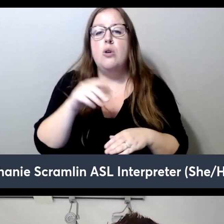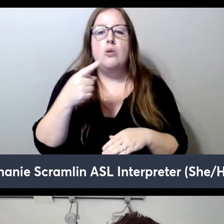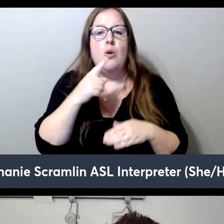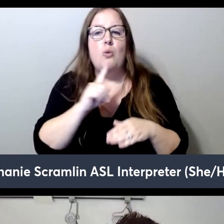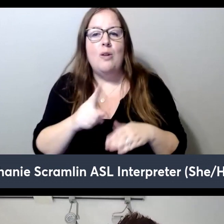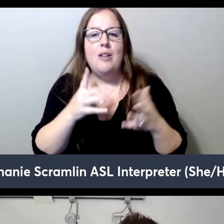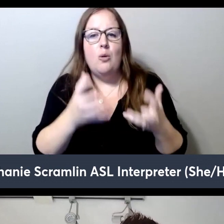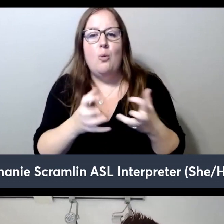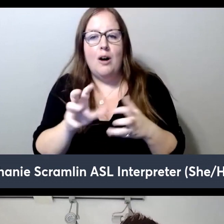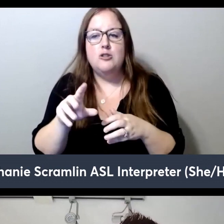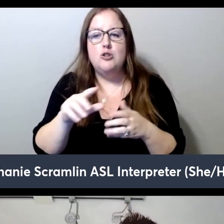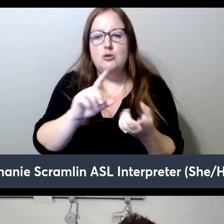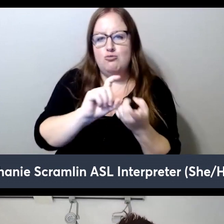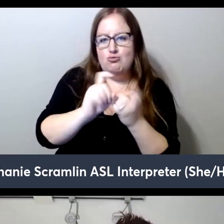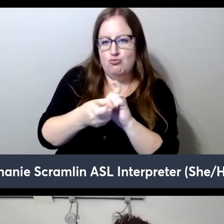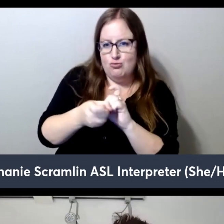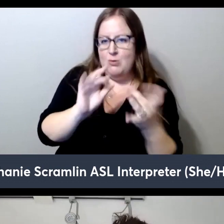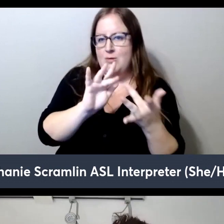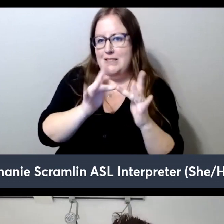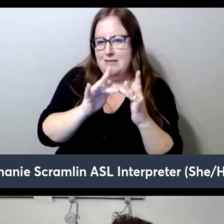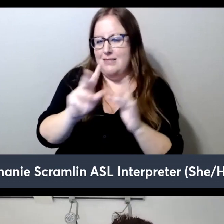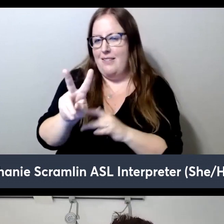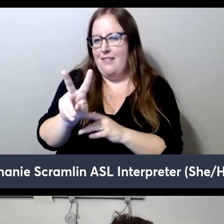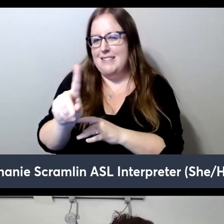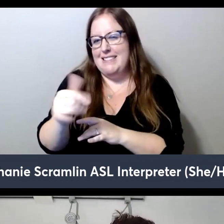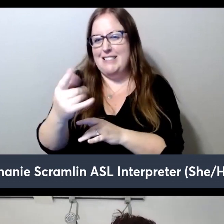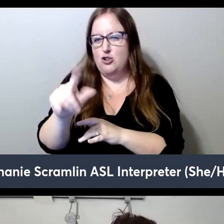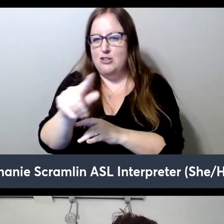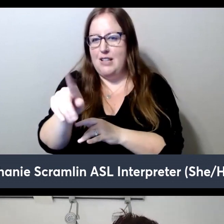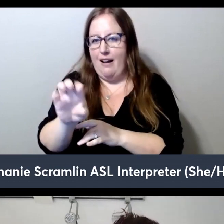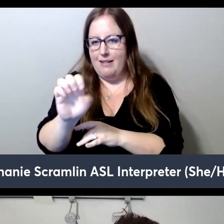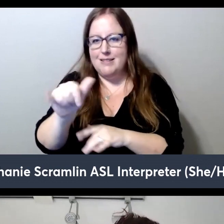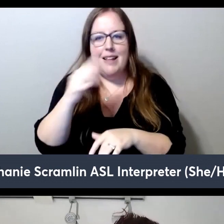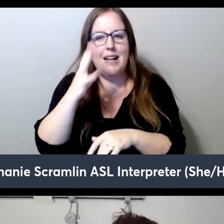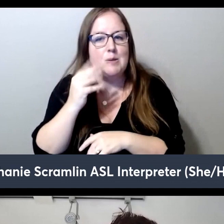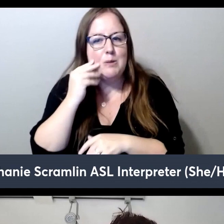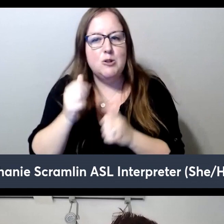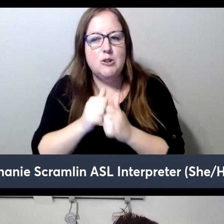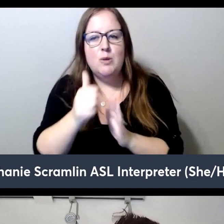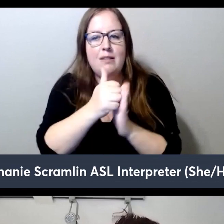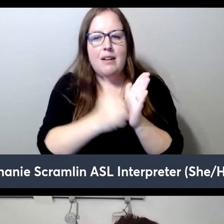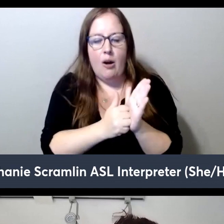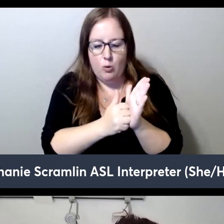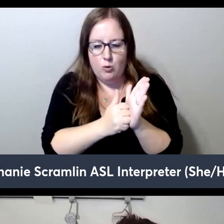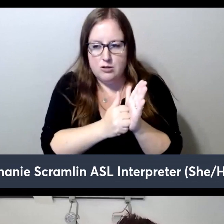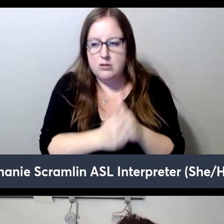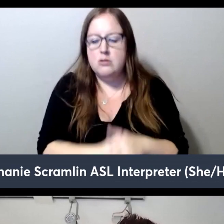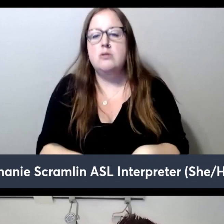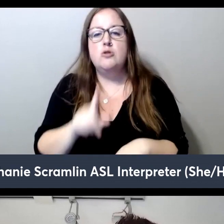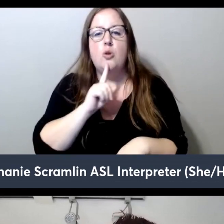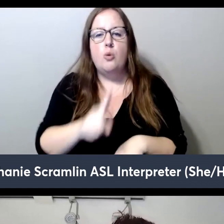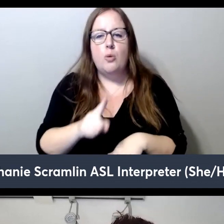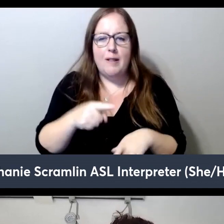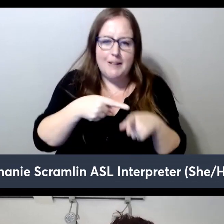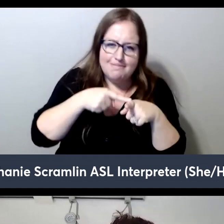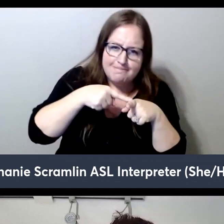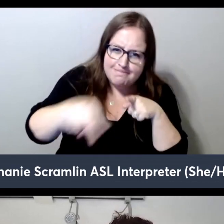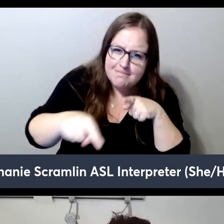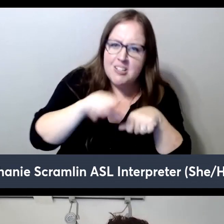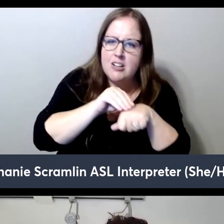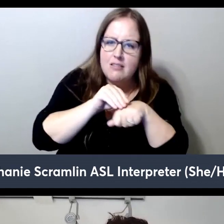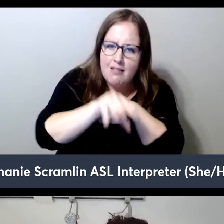digitize the engagement experience that customers have with their account teams. So curated guidance and